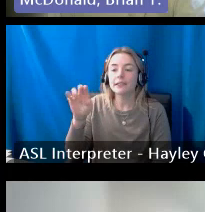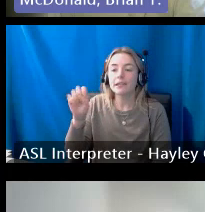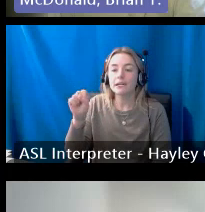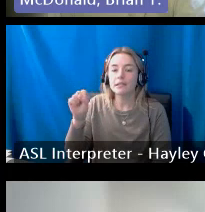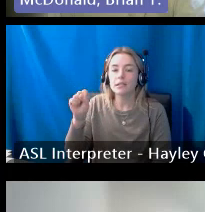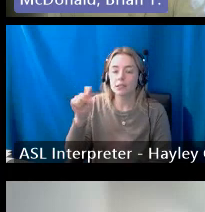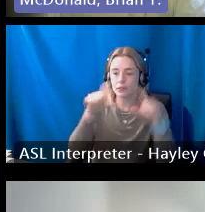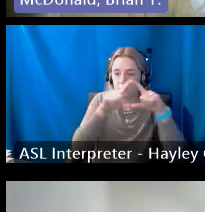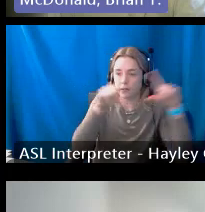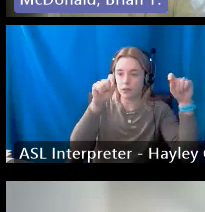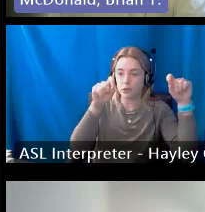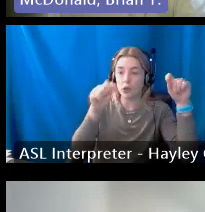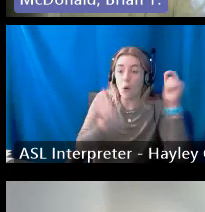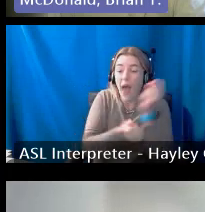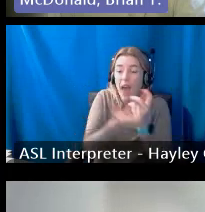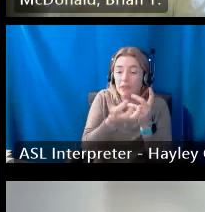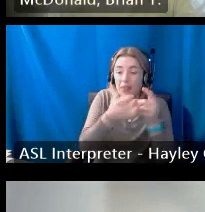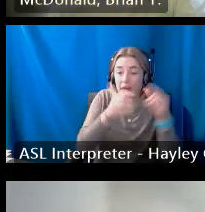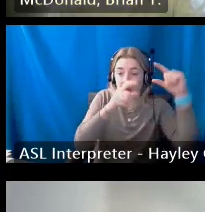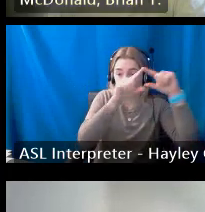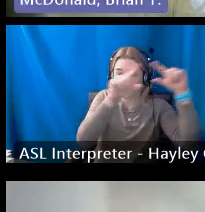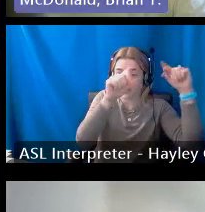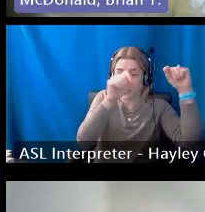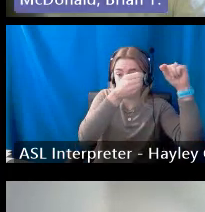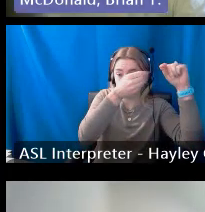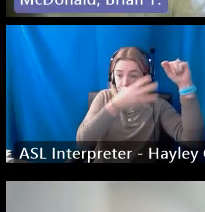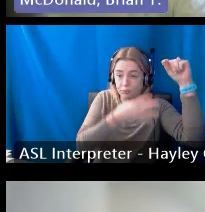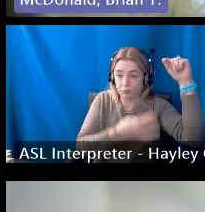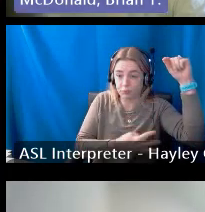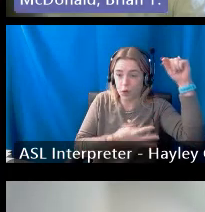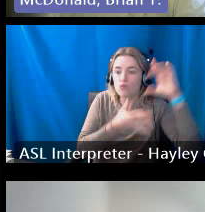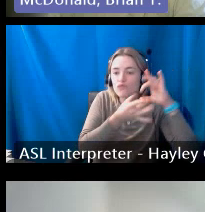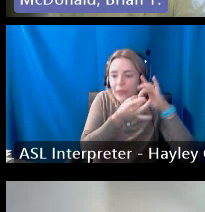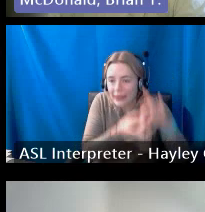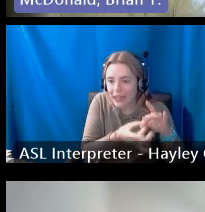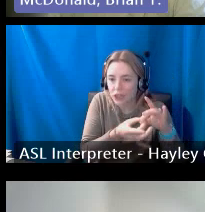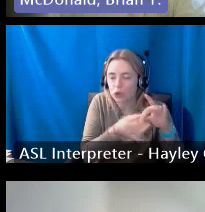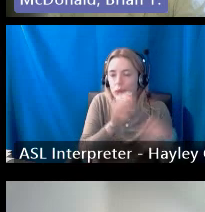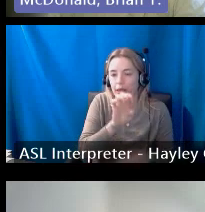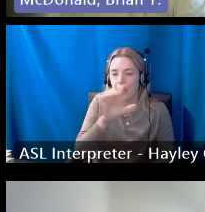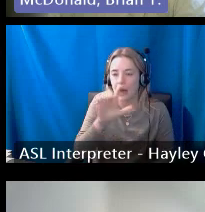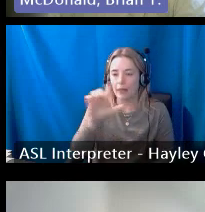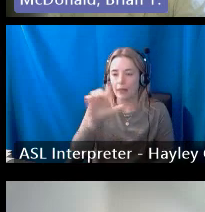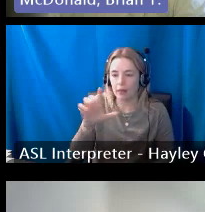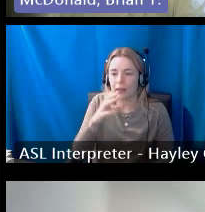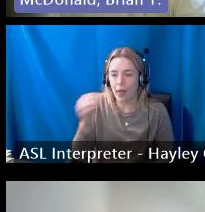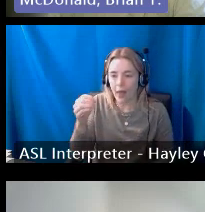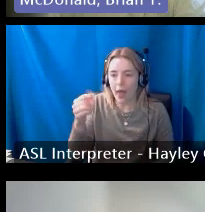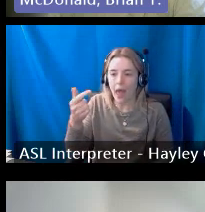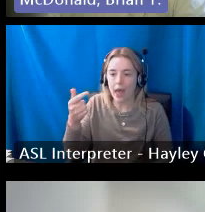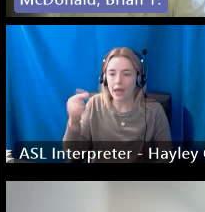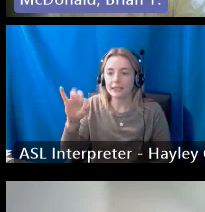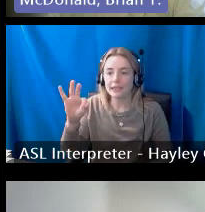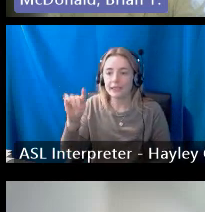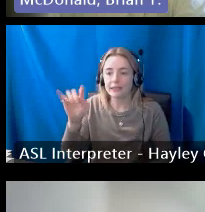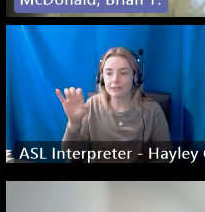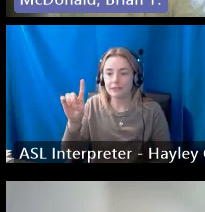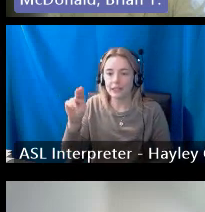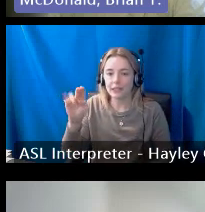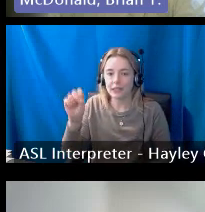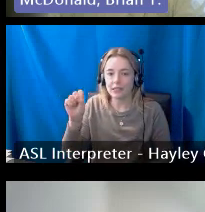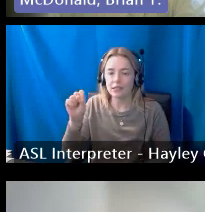review involves this topic. Okay. So notice here with English language learners and giftedness, I'm talking